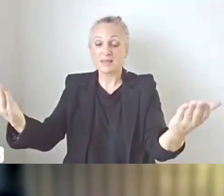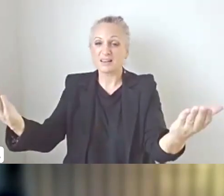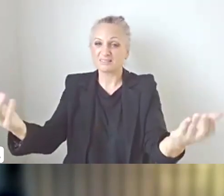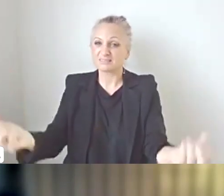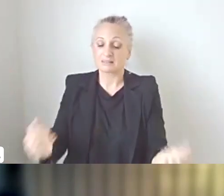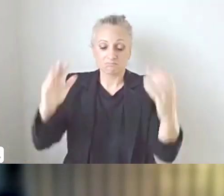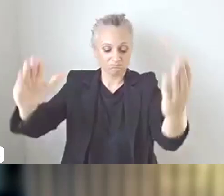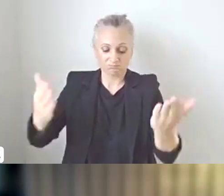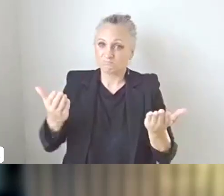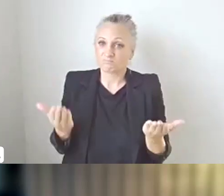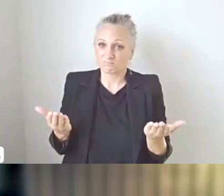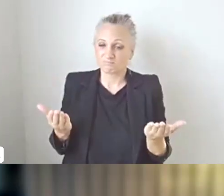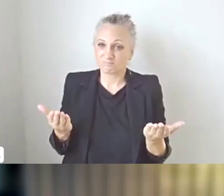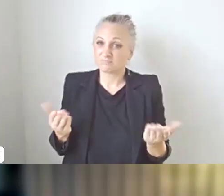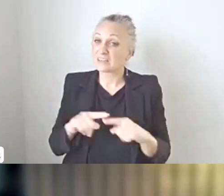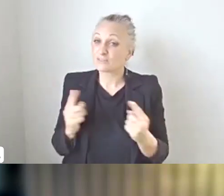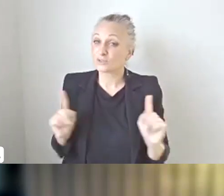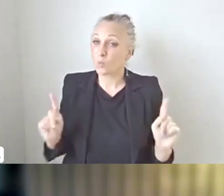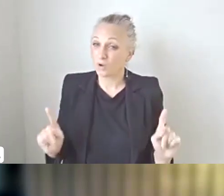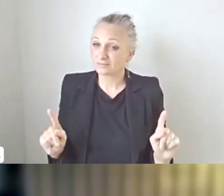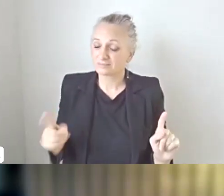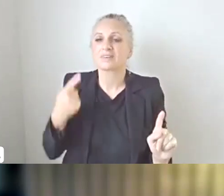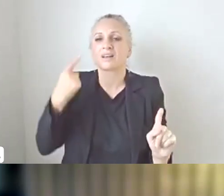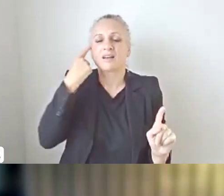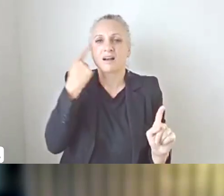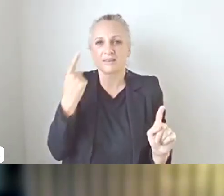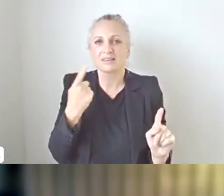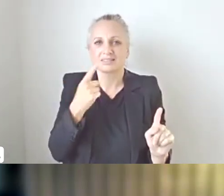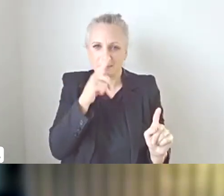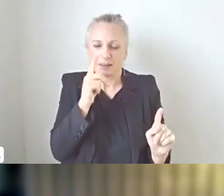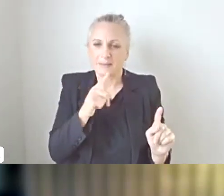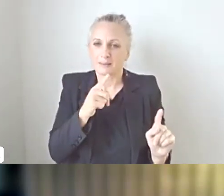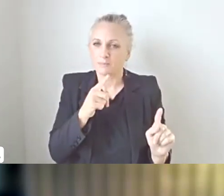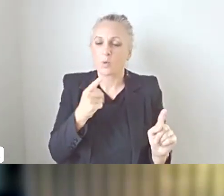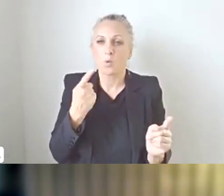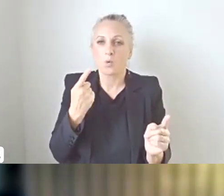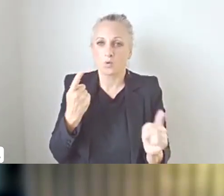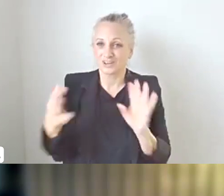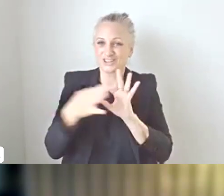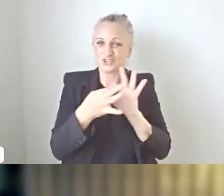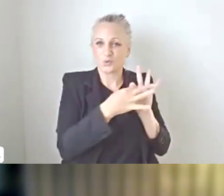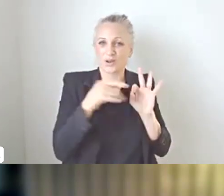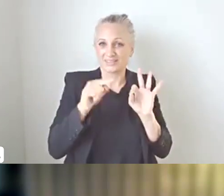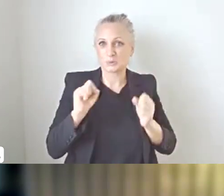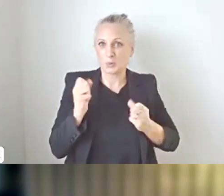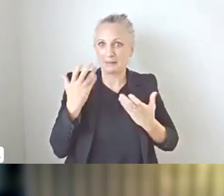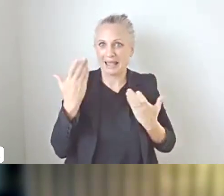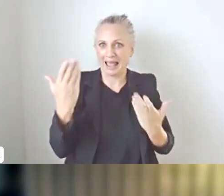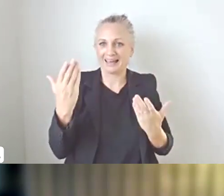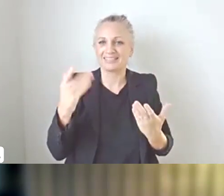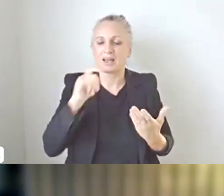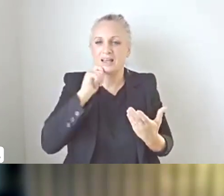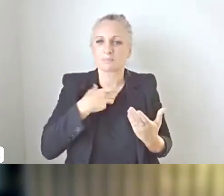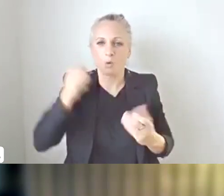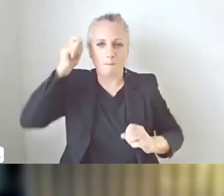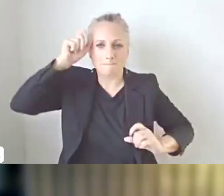people on this webinar who are, you know, much more equipped with knowledge about that than I am. But I also think there is that sort